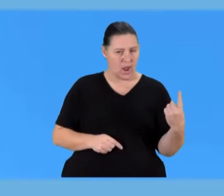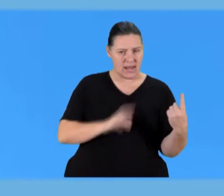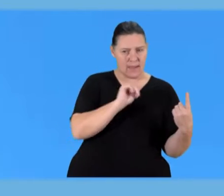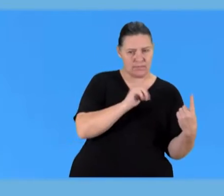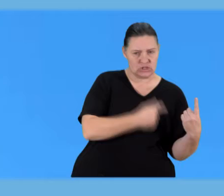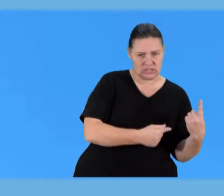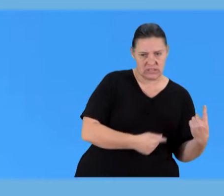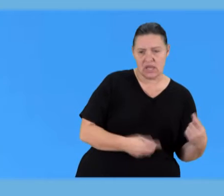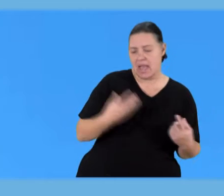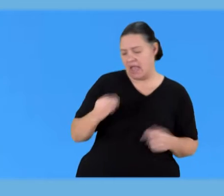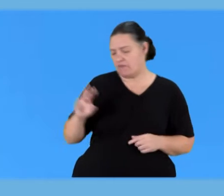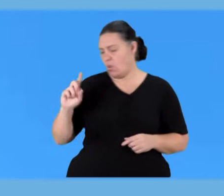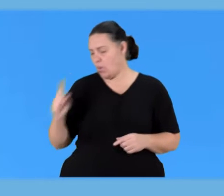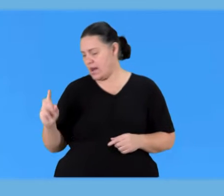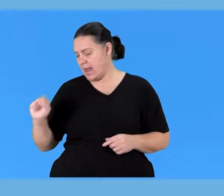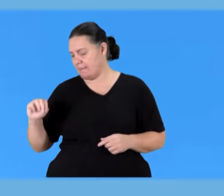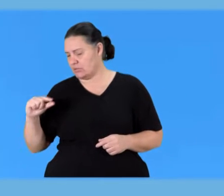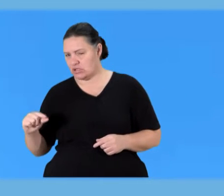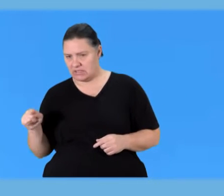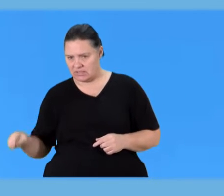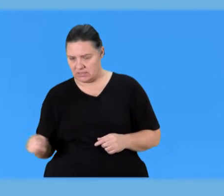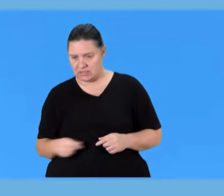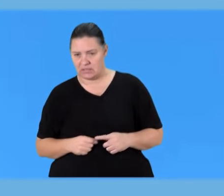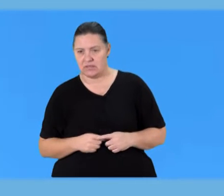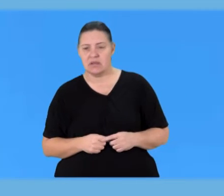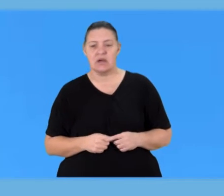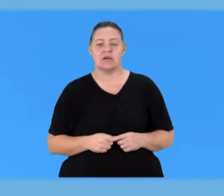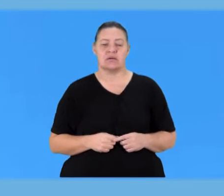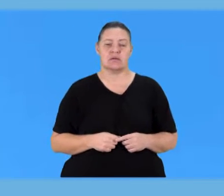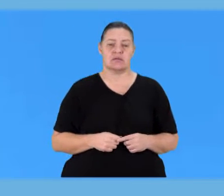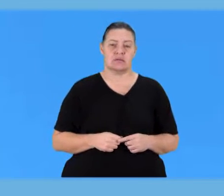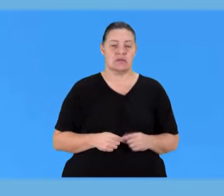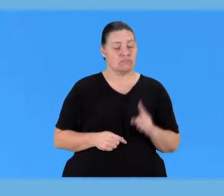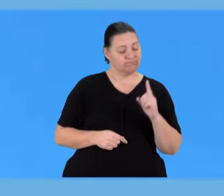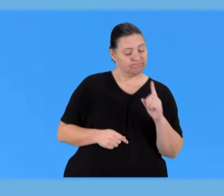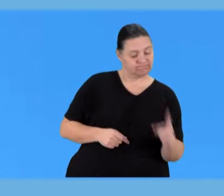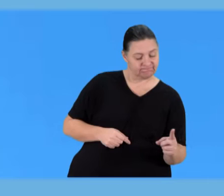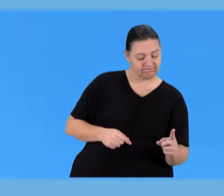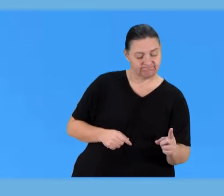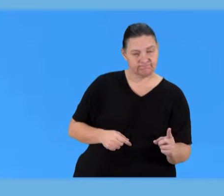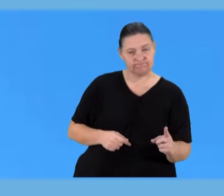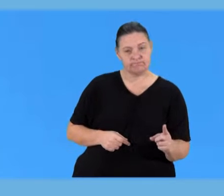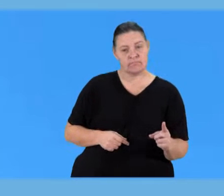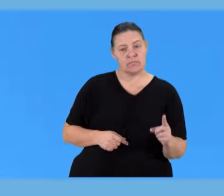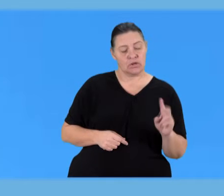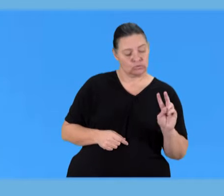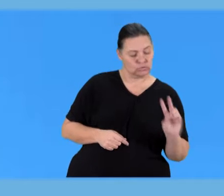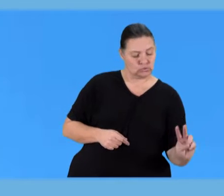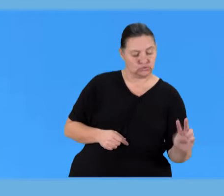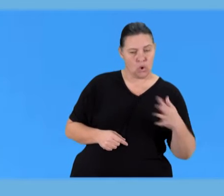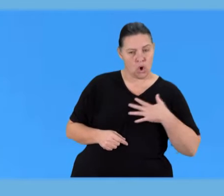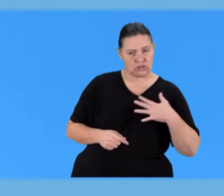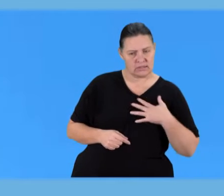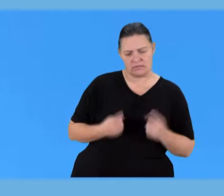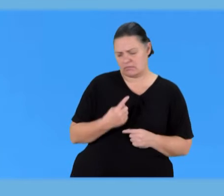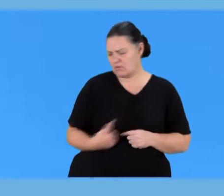have 1 Mg and we also have 1 Mg on the right-hand side. 1 Mg on the reactants, 1 Mg on the products. So that is